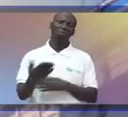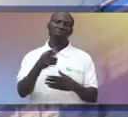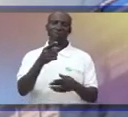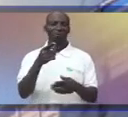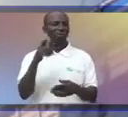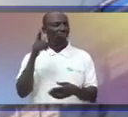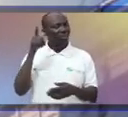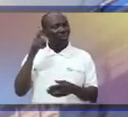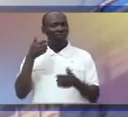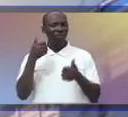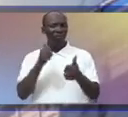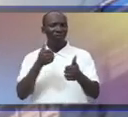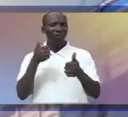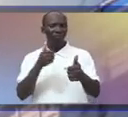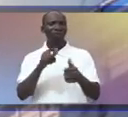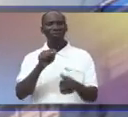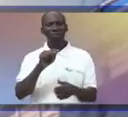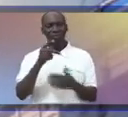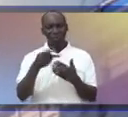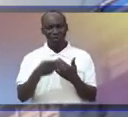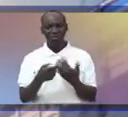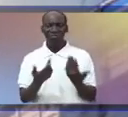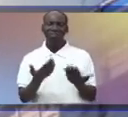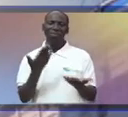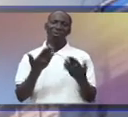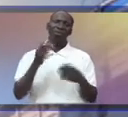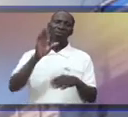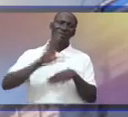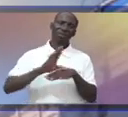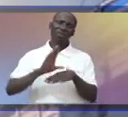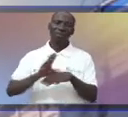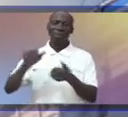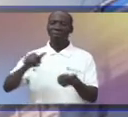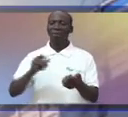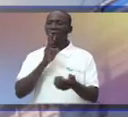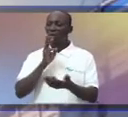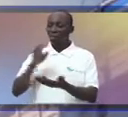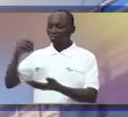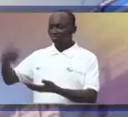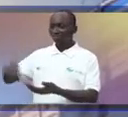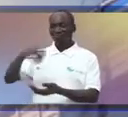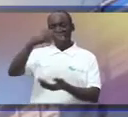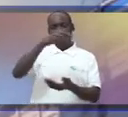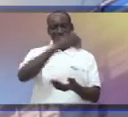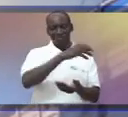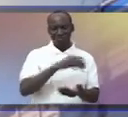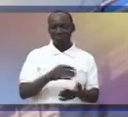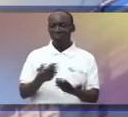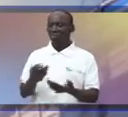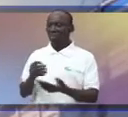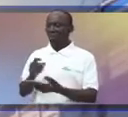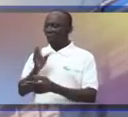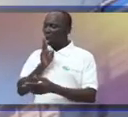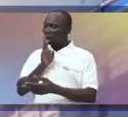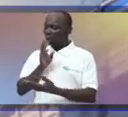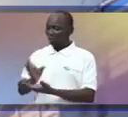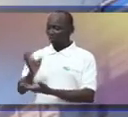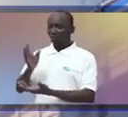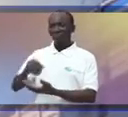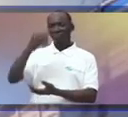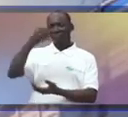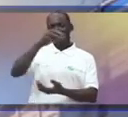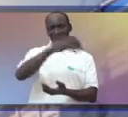mu wodi nsio gu kopom ene bom ofresu odi nsio gu kopom ene bom pani esu misra wa